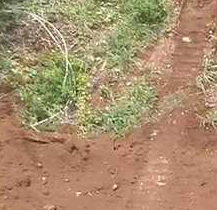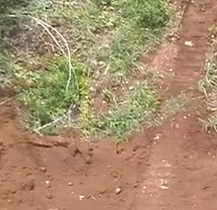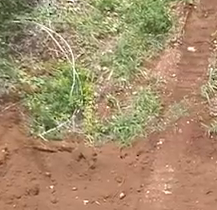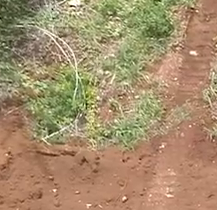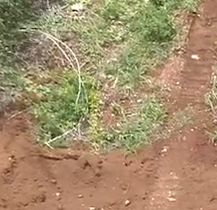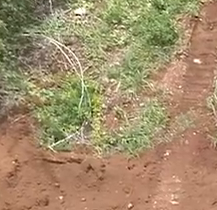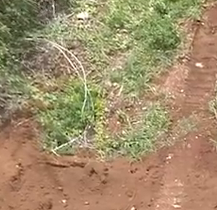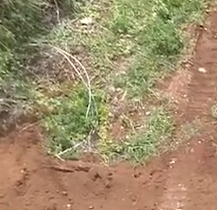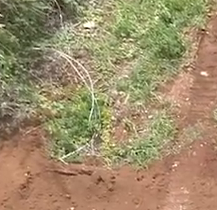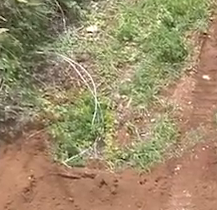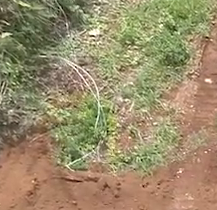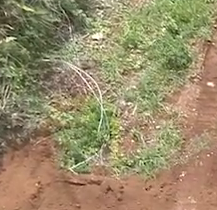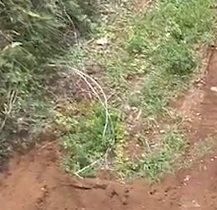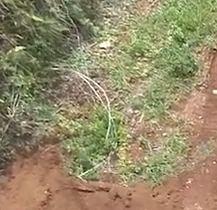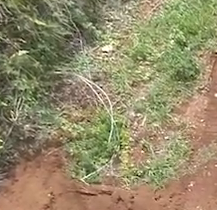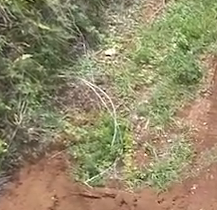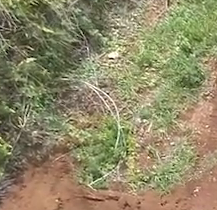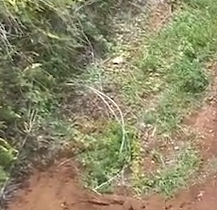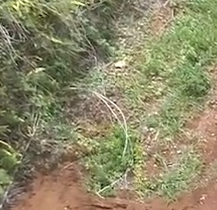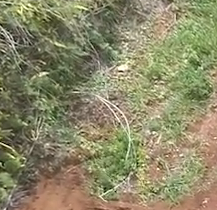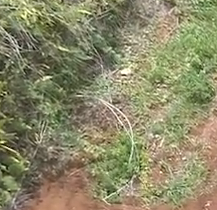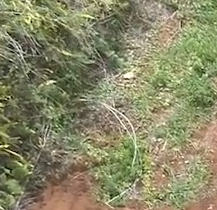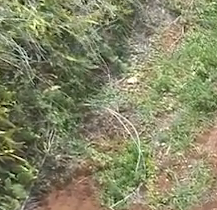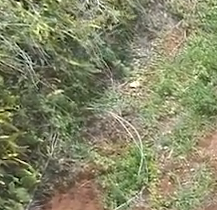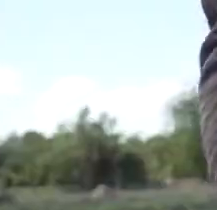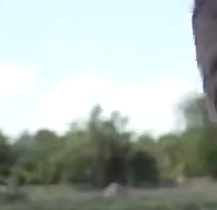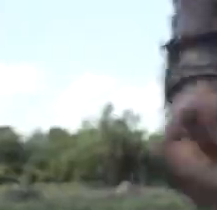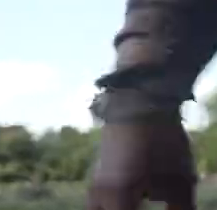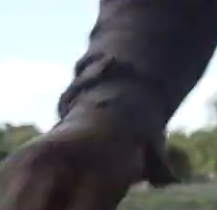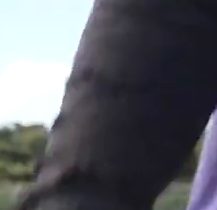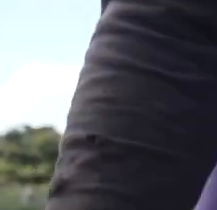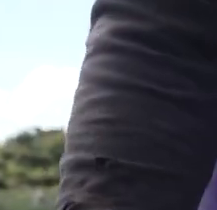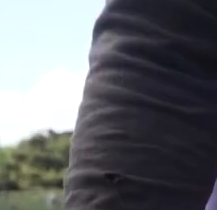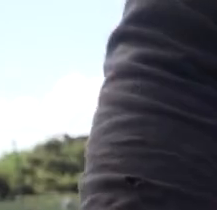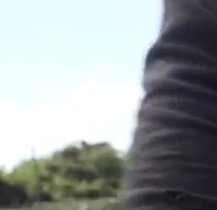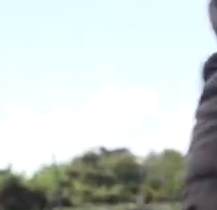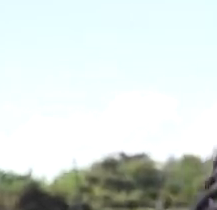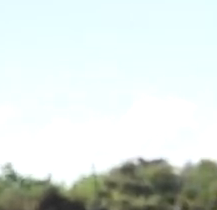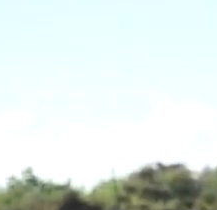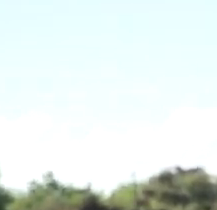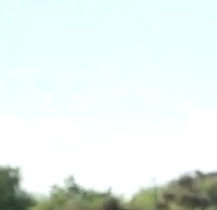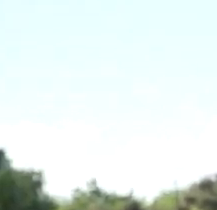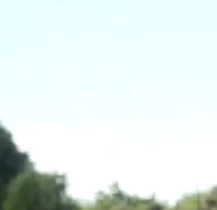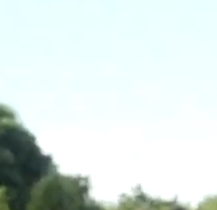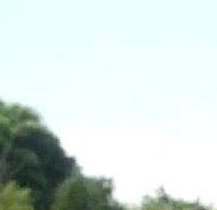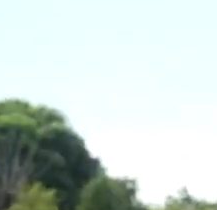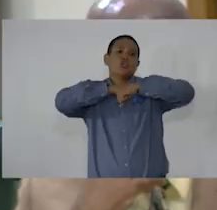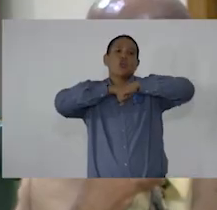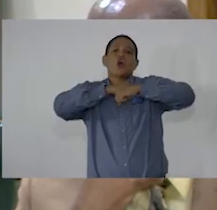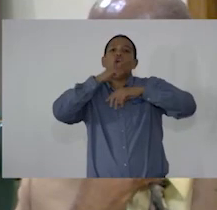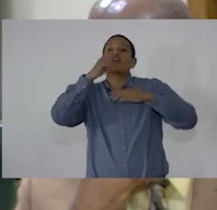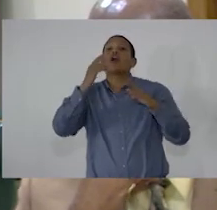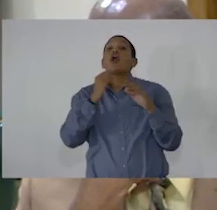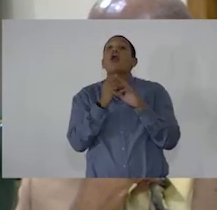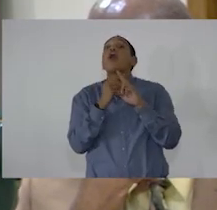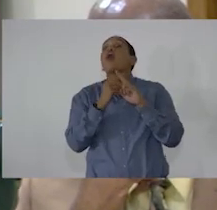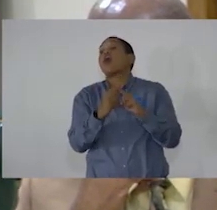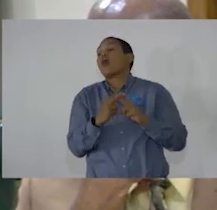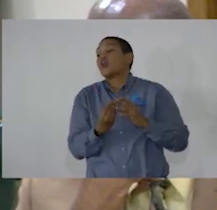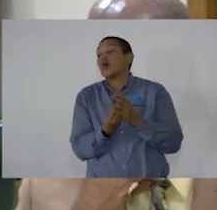of Agriculture and Fisheries has developed a strategy to advance the continuous output of food production. Grow